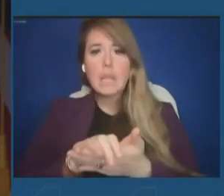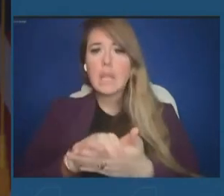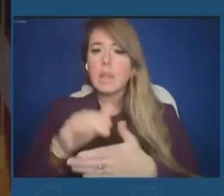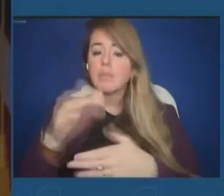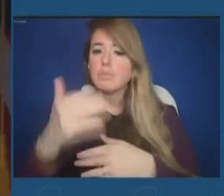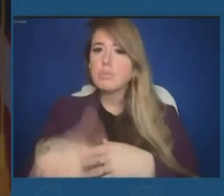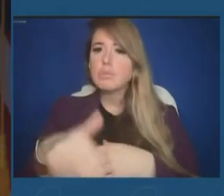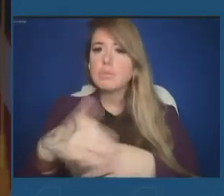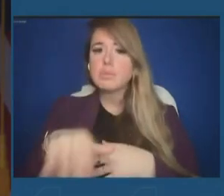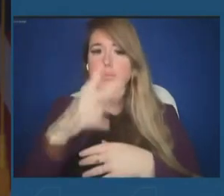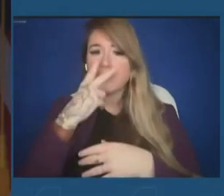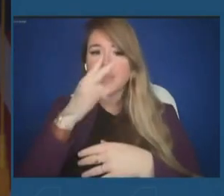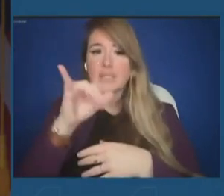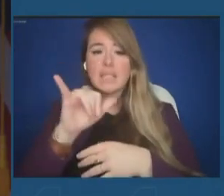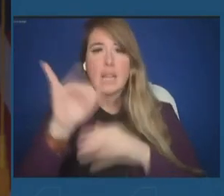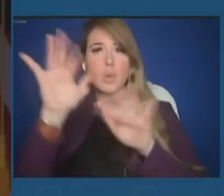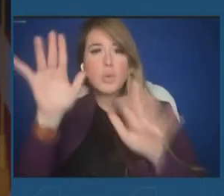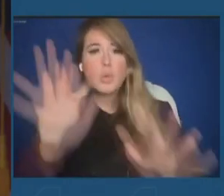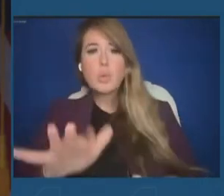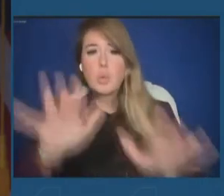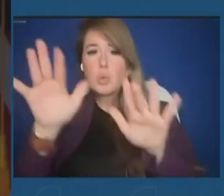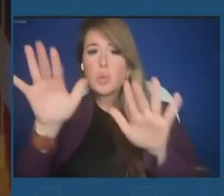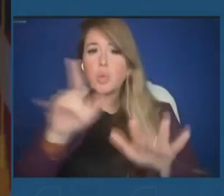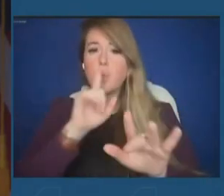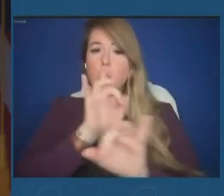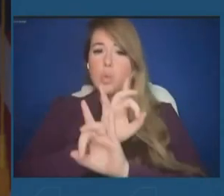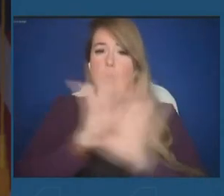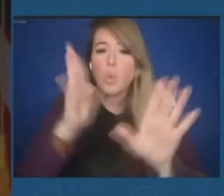the amount of snow piled up in front of houses, in front of